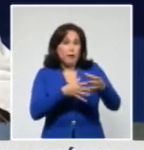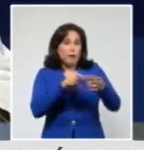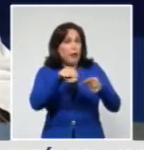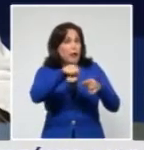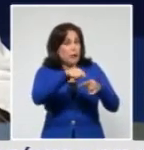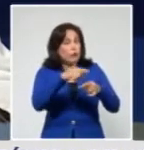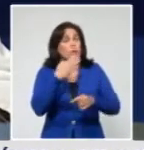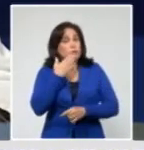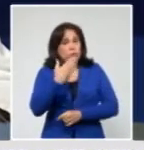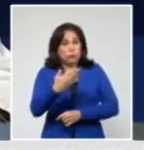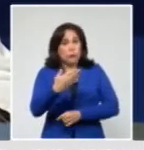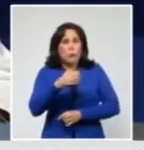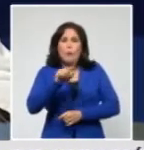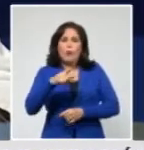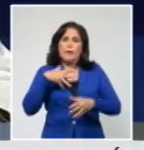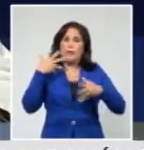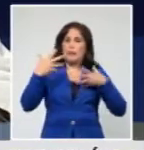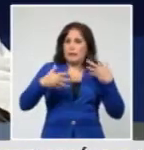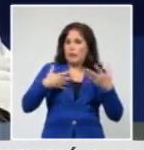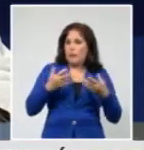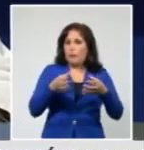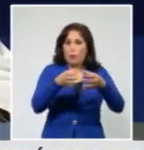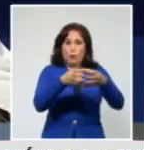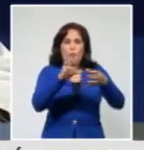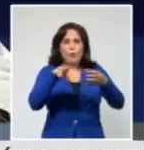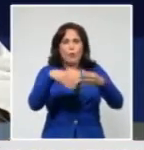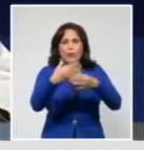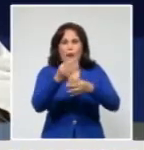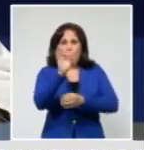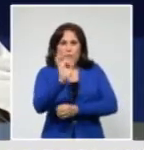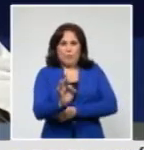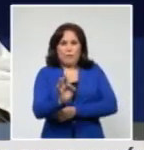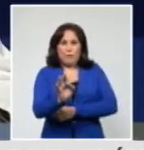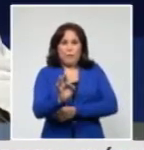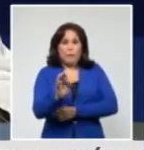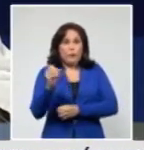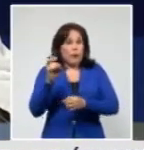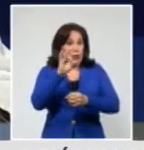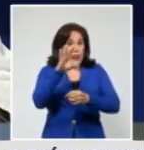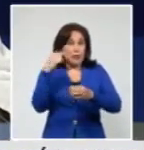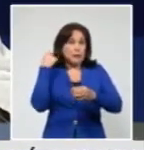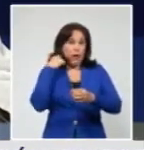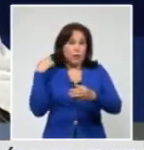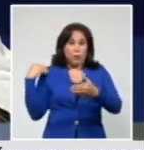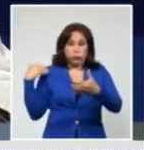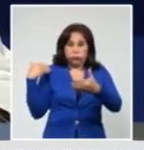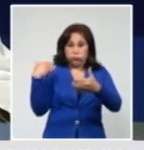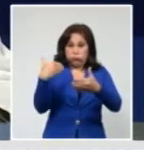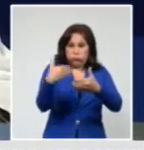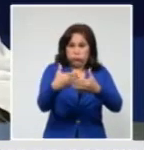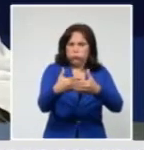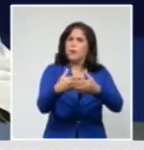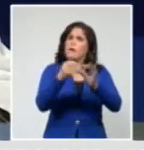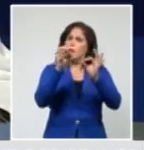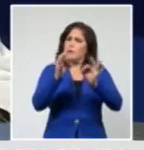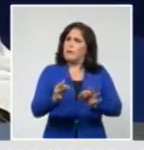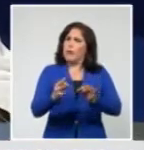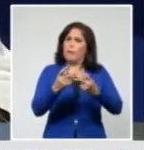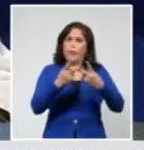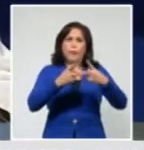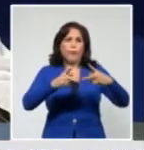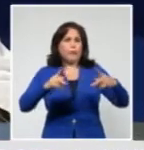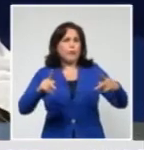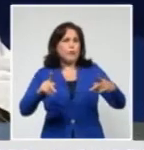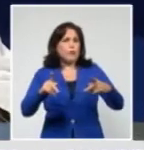Comandante, and is a beautiful act that we celebrate every September 19th. Over the last